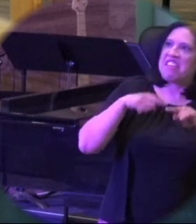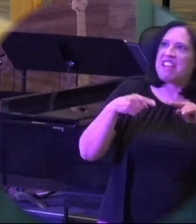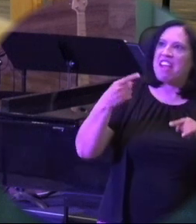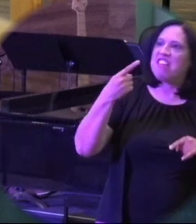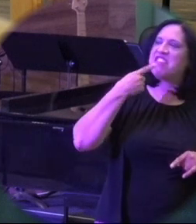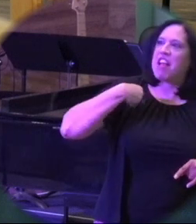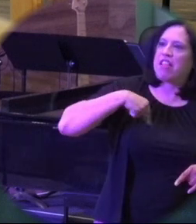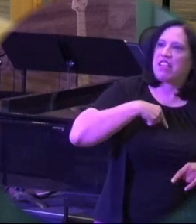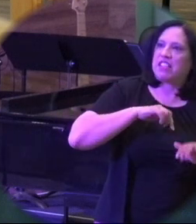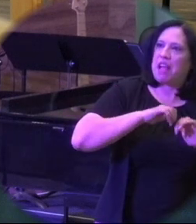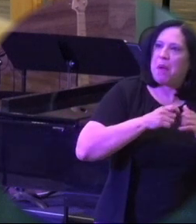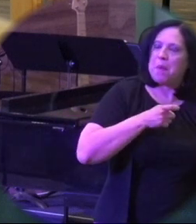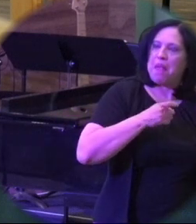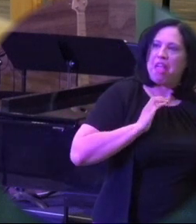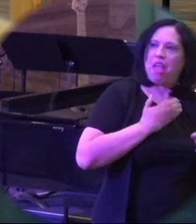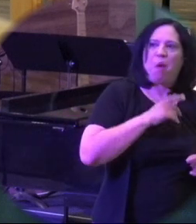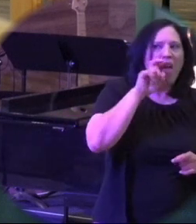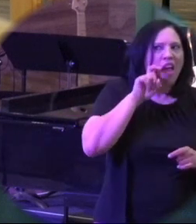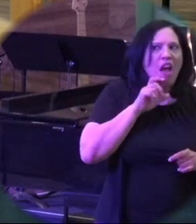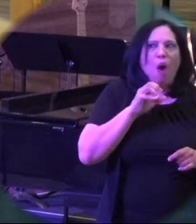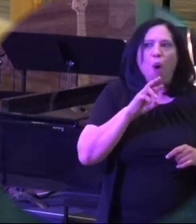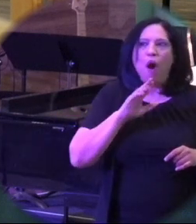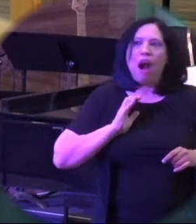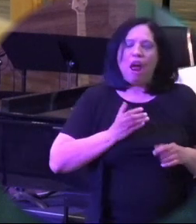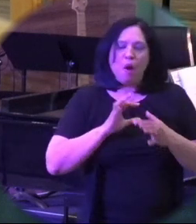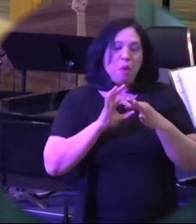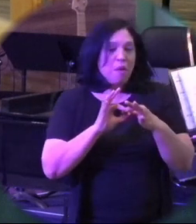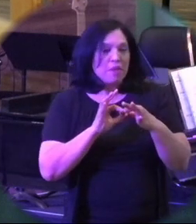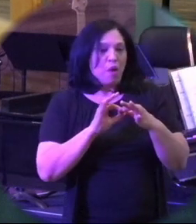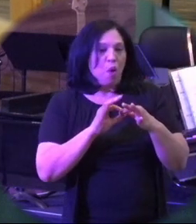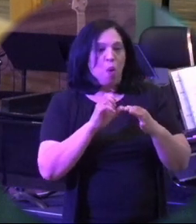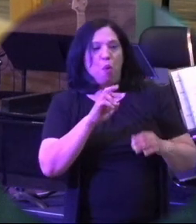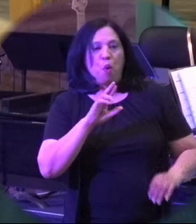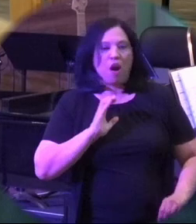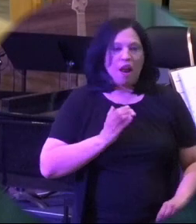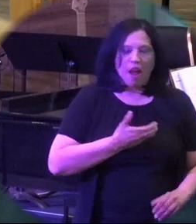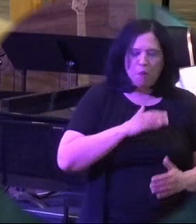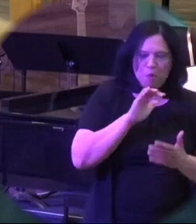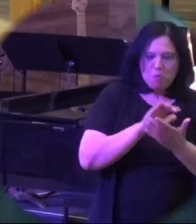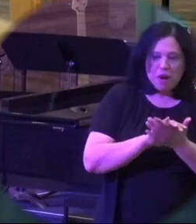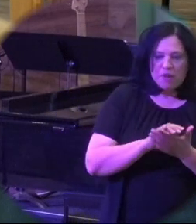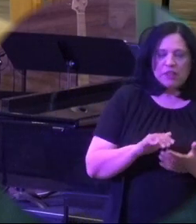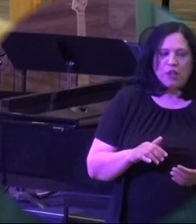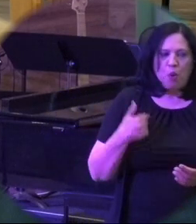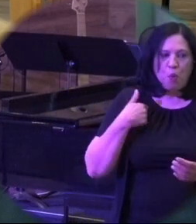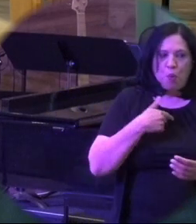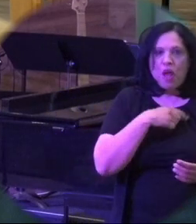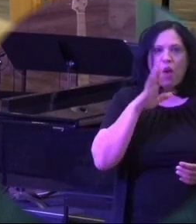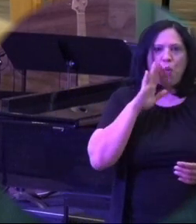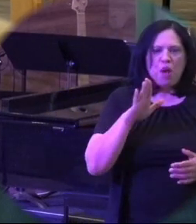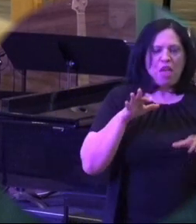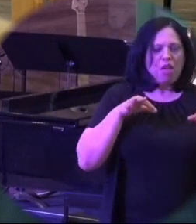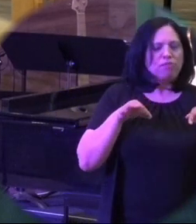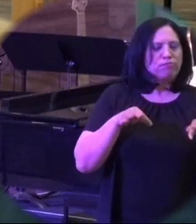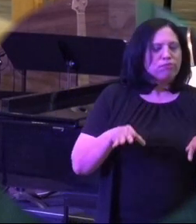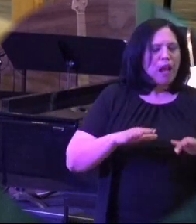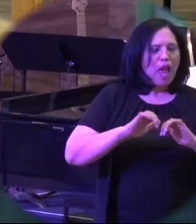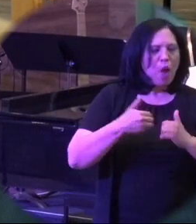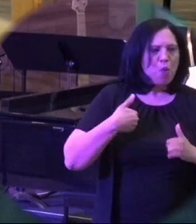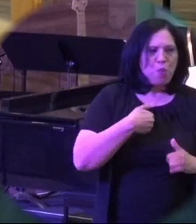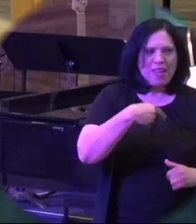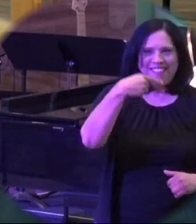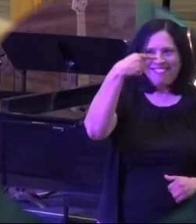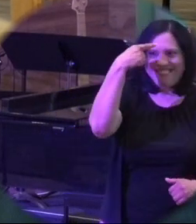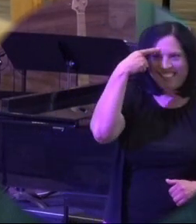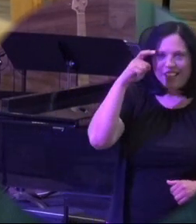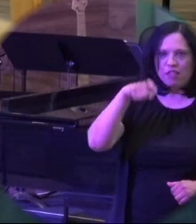manage our sexuality or our relationships or our marriages. We'll define how we think